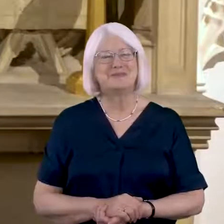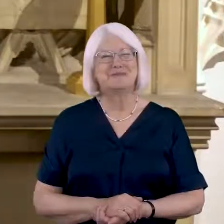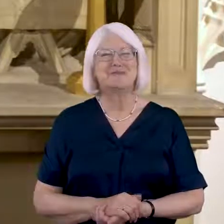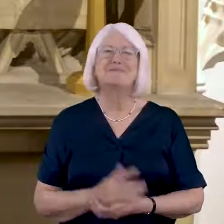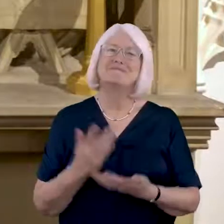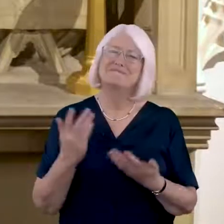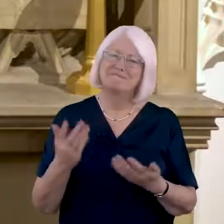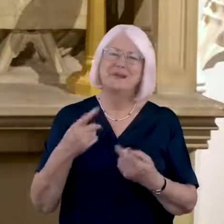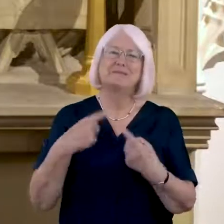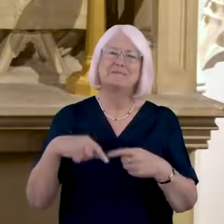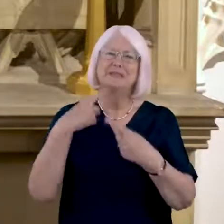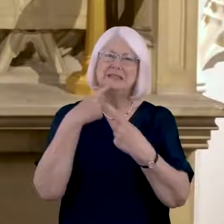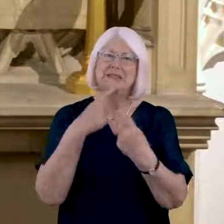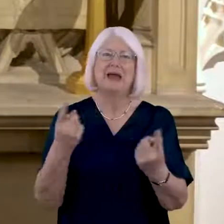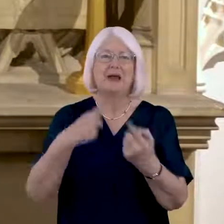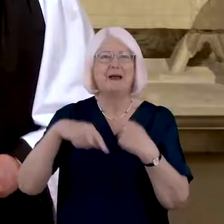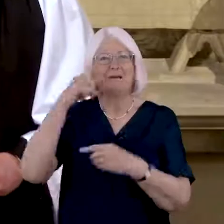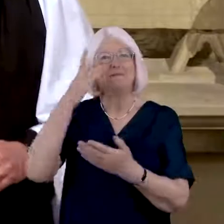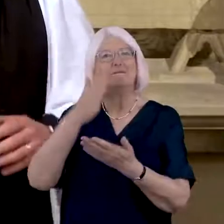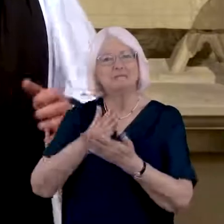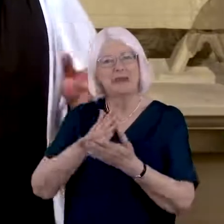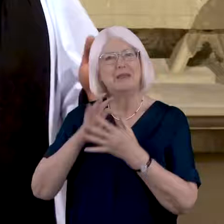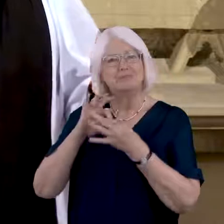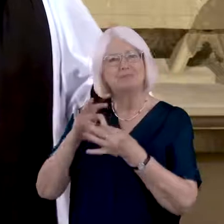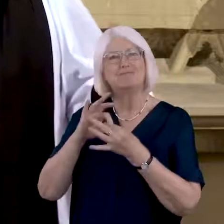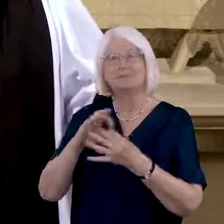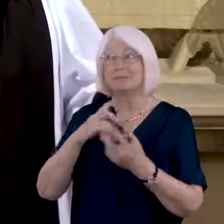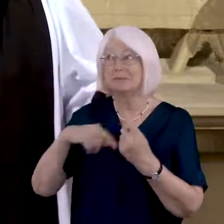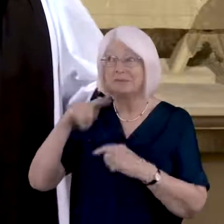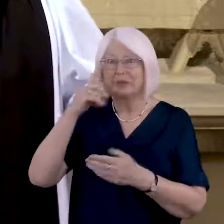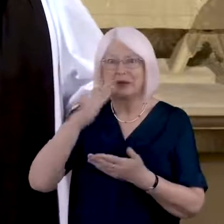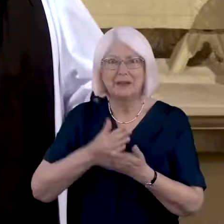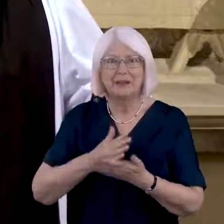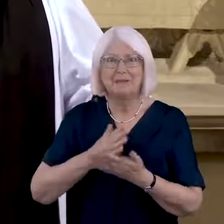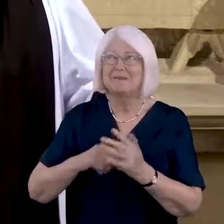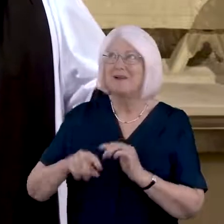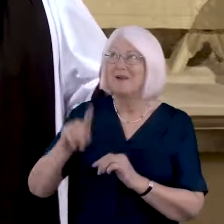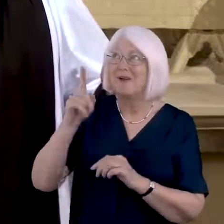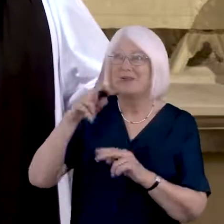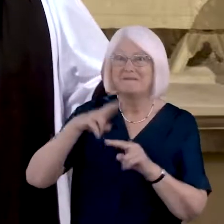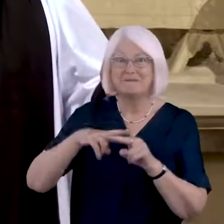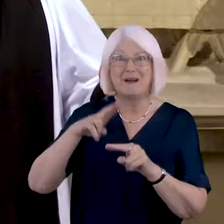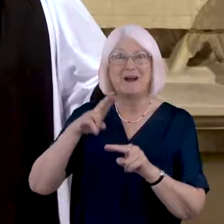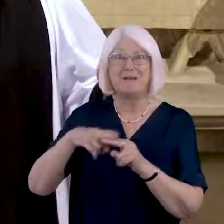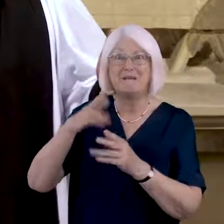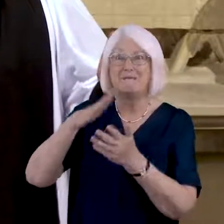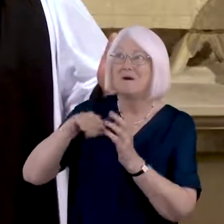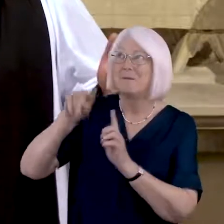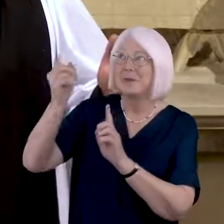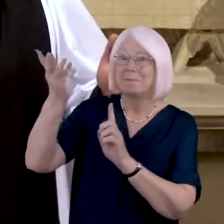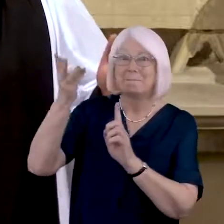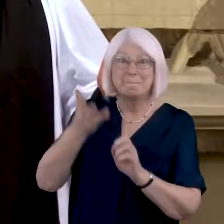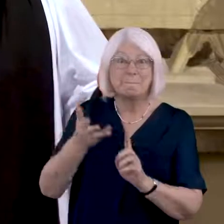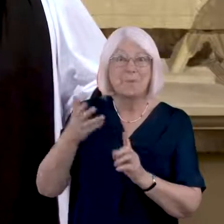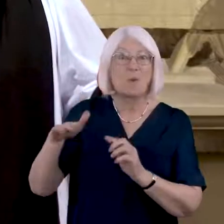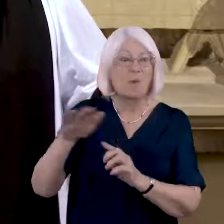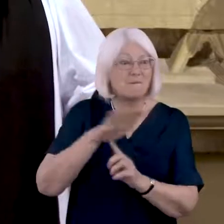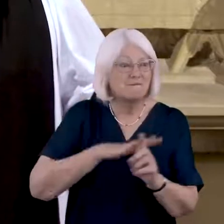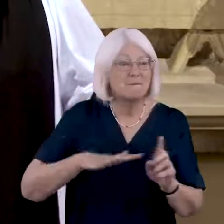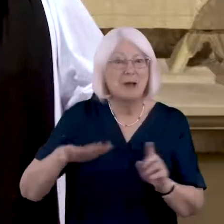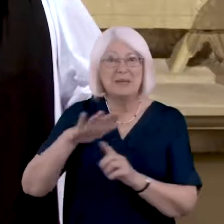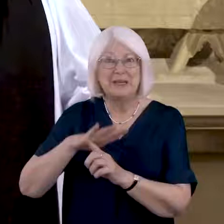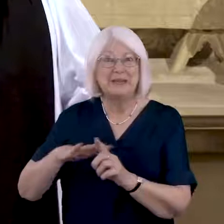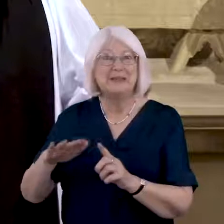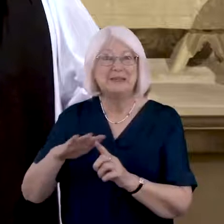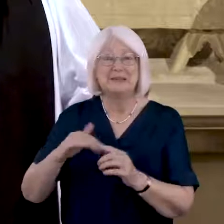Let us declare our faith in God. We believe in God the Father, from whom every family in